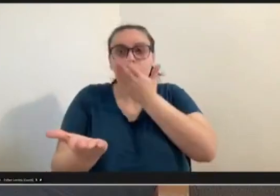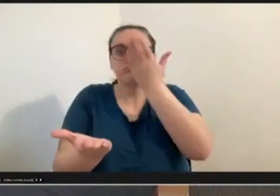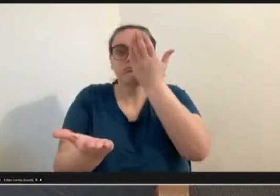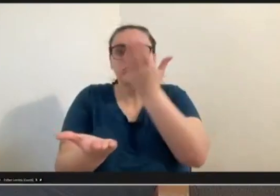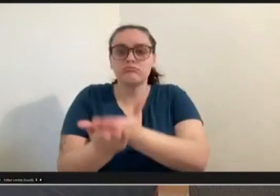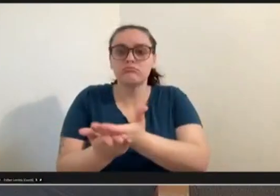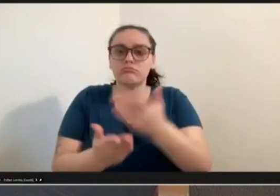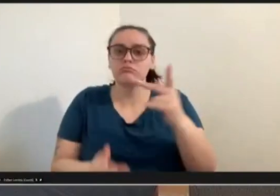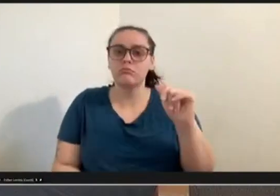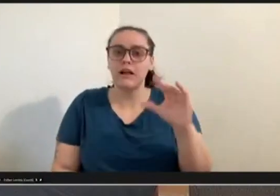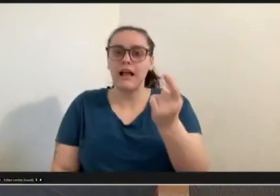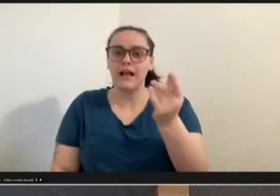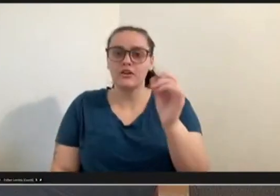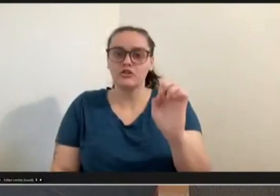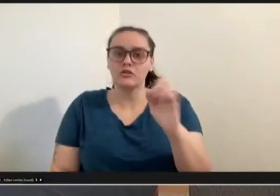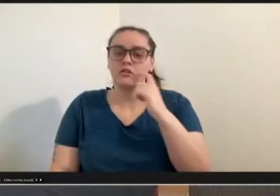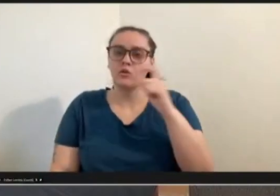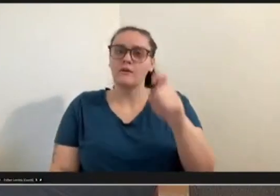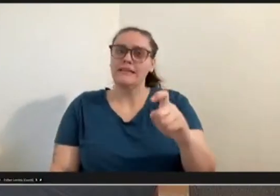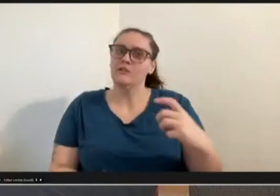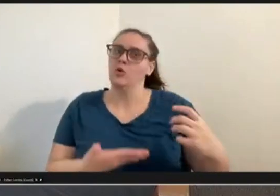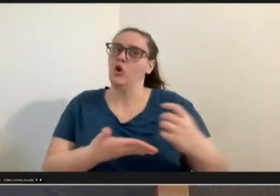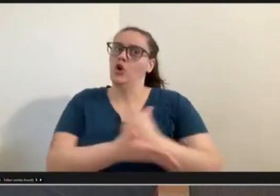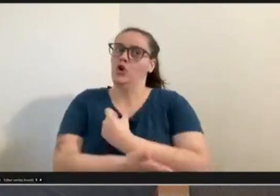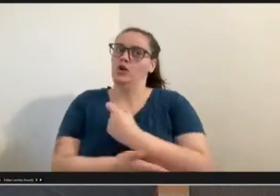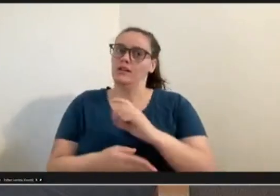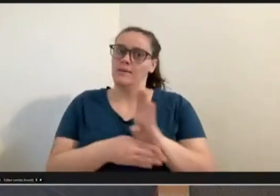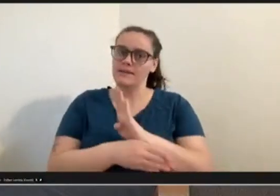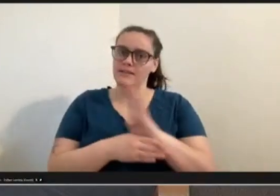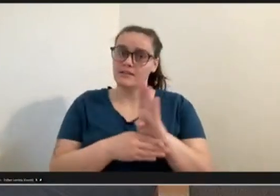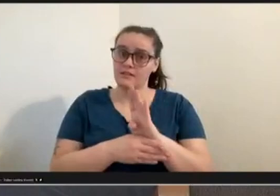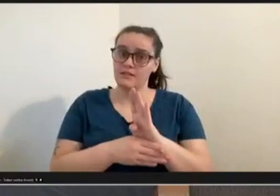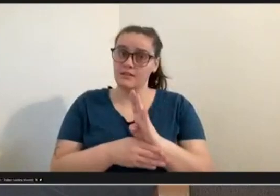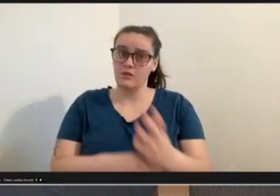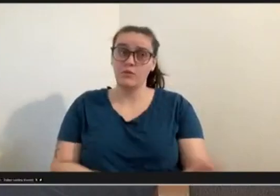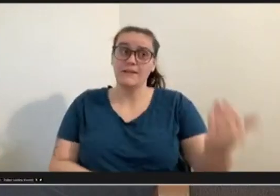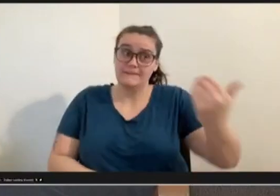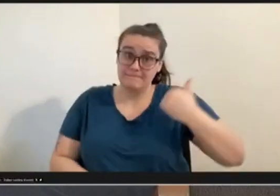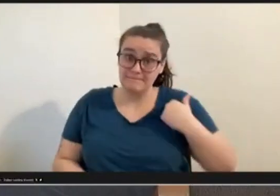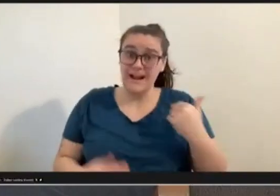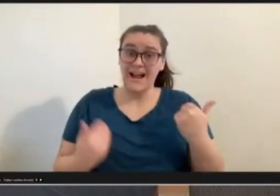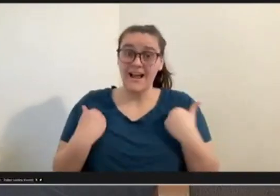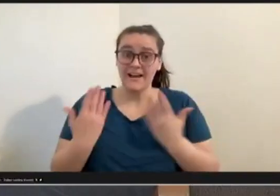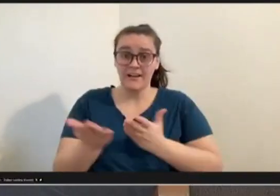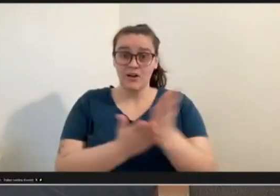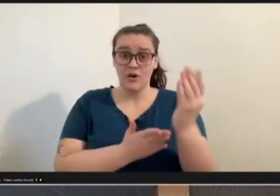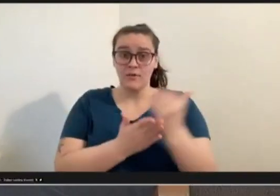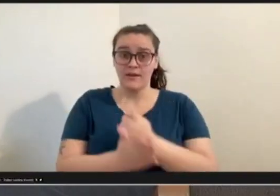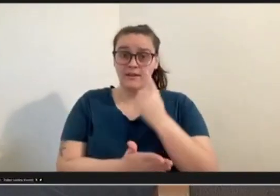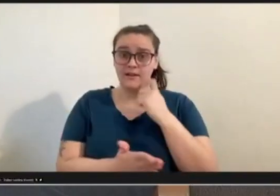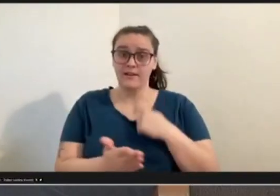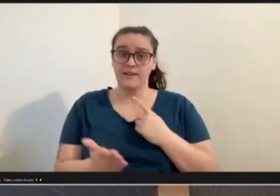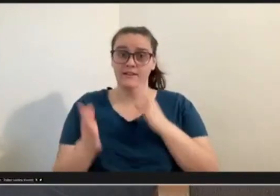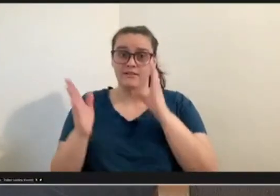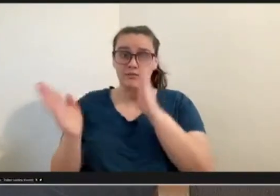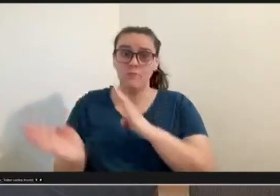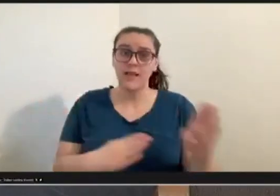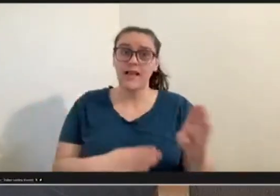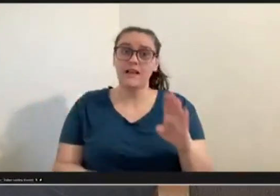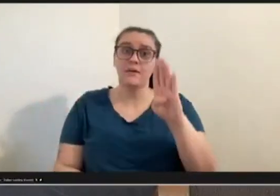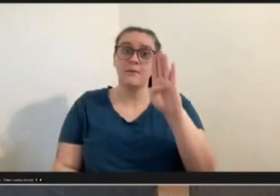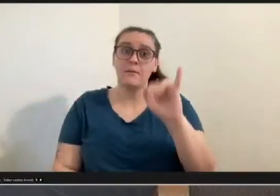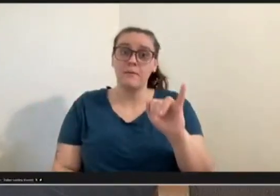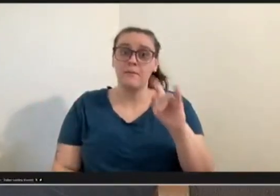business. Oregon had a comprehensive plan with this business. This plan had bipartisan support, and I believe